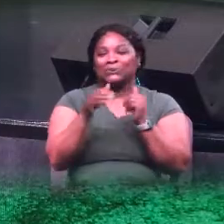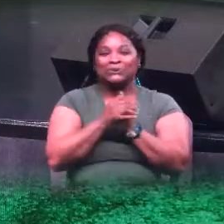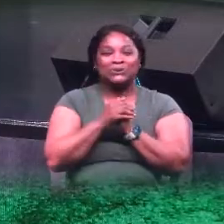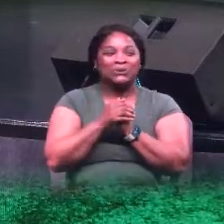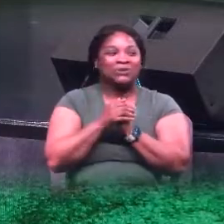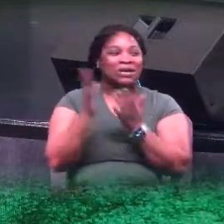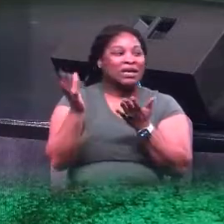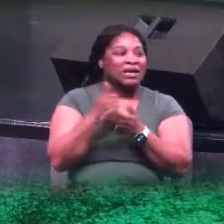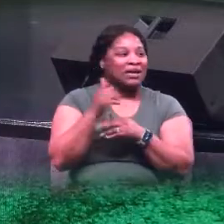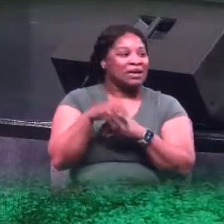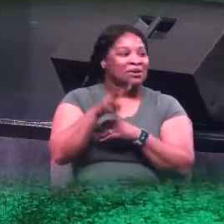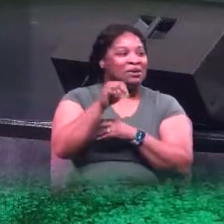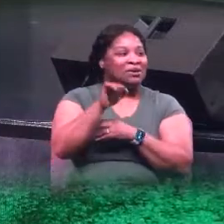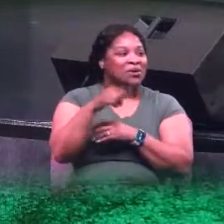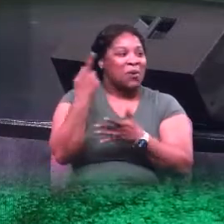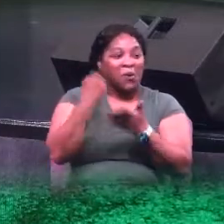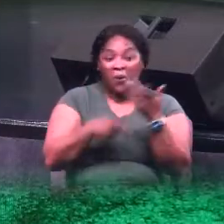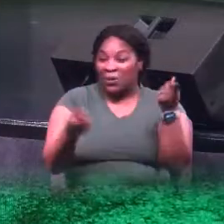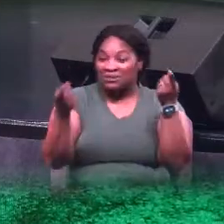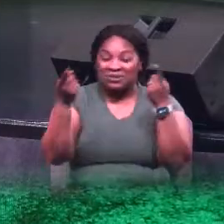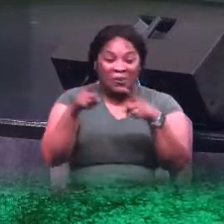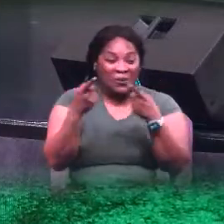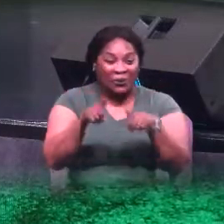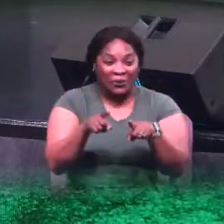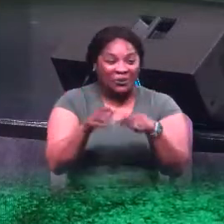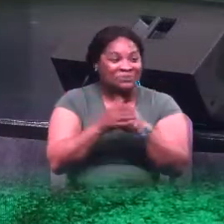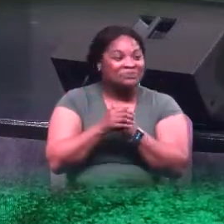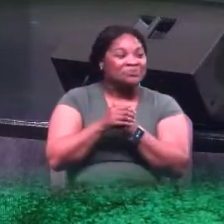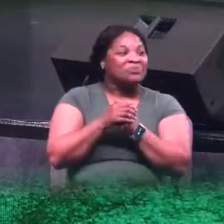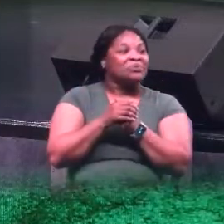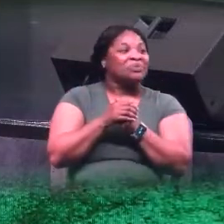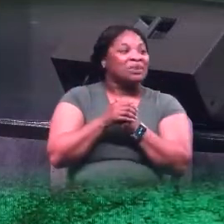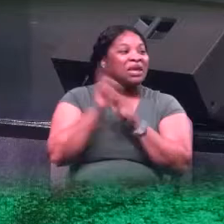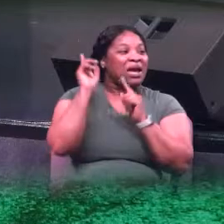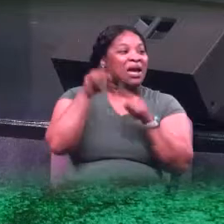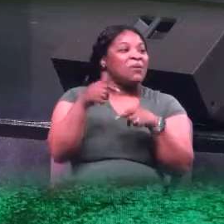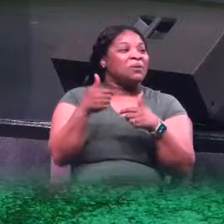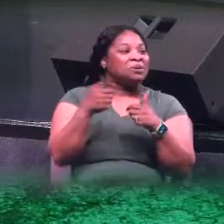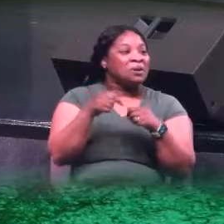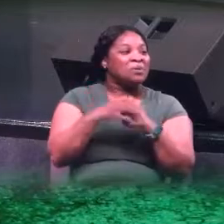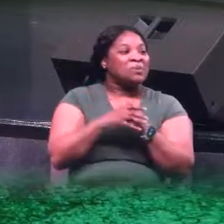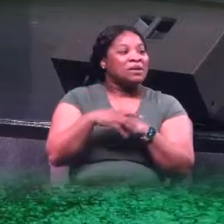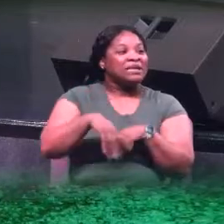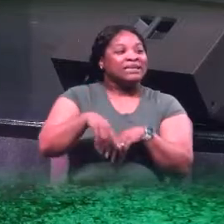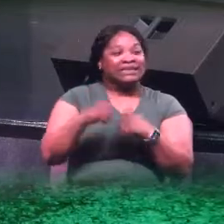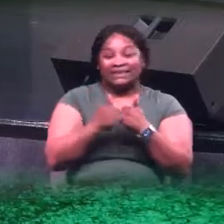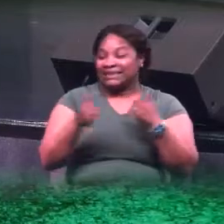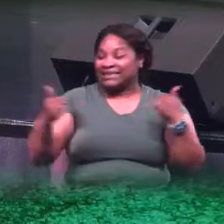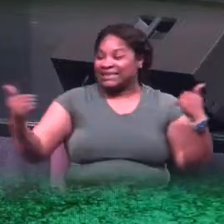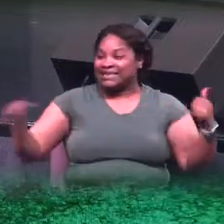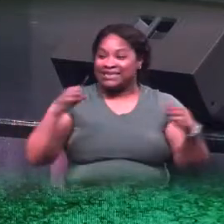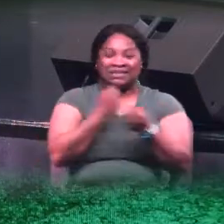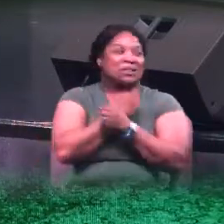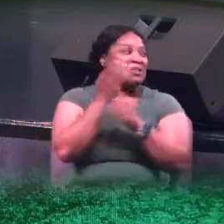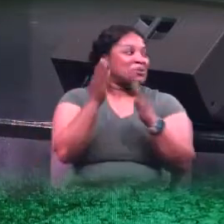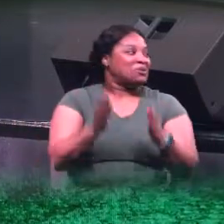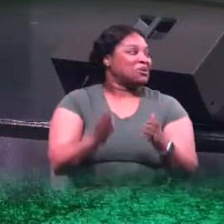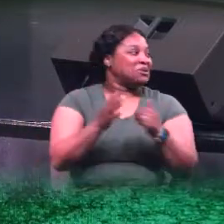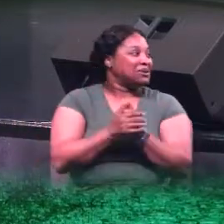and got my Marvin Gaye. What's going on? And I went and I started playing Distant Lover.